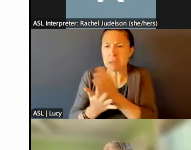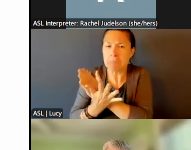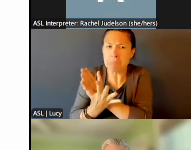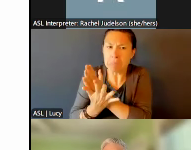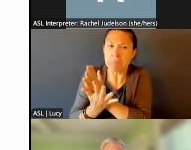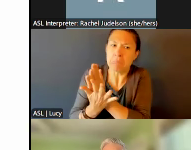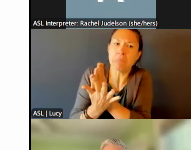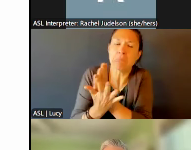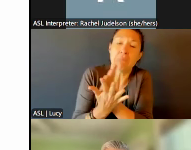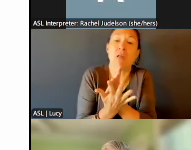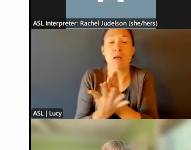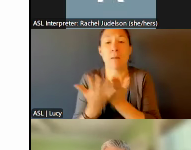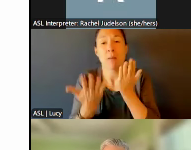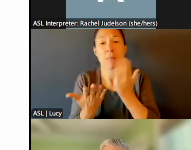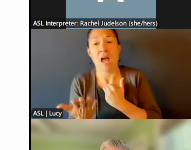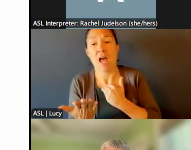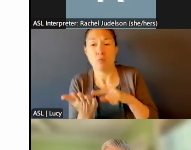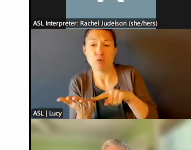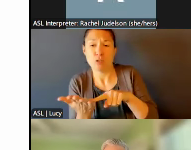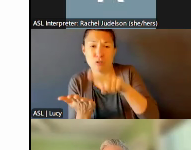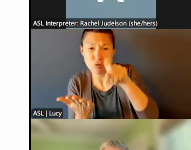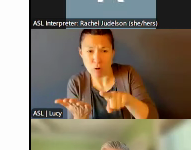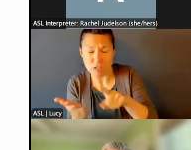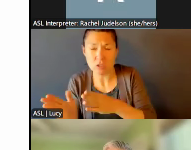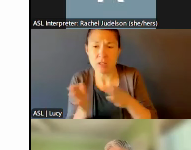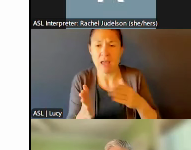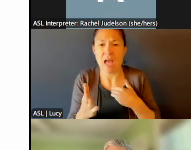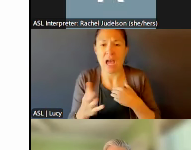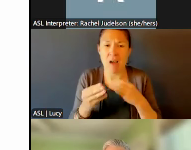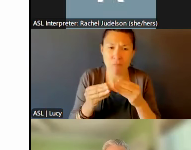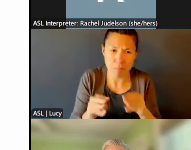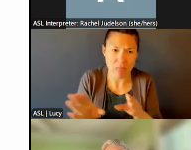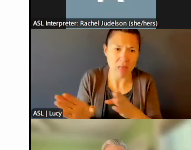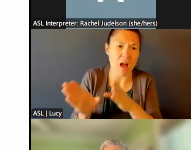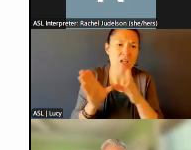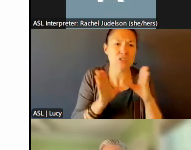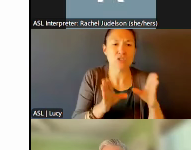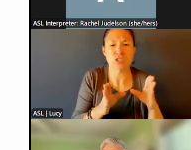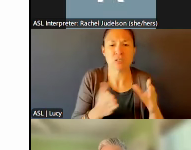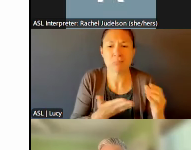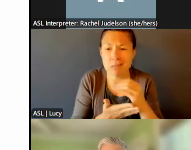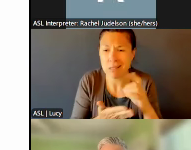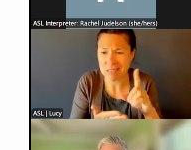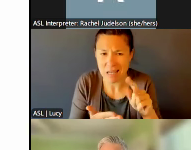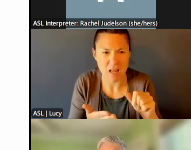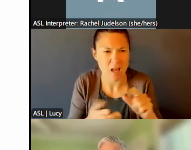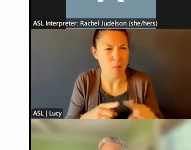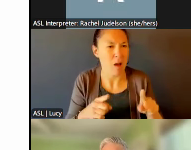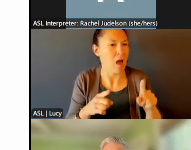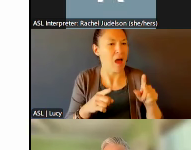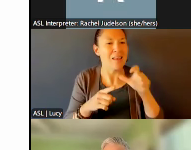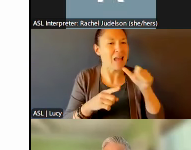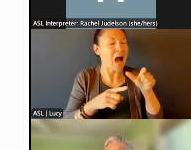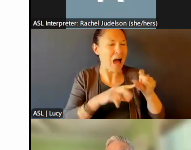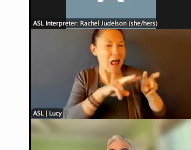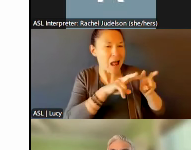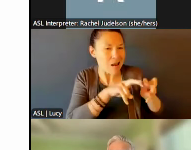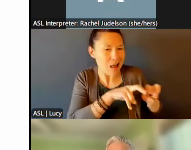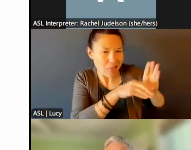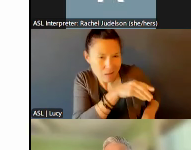the research question, they have the approach, the methodology, they're collecting data, but maybe they've not completed, right? So they have more of